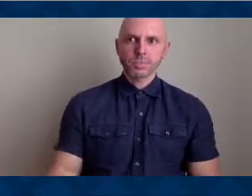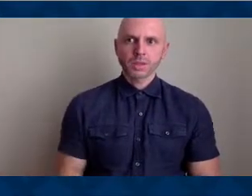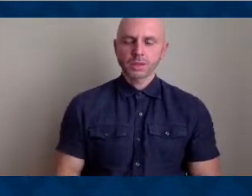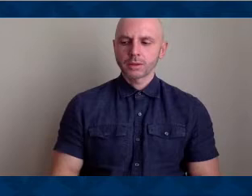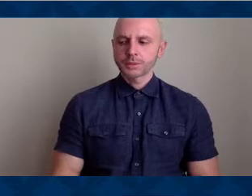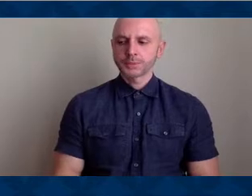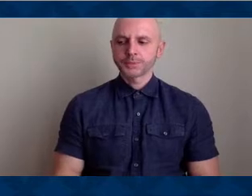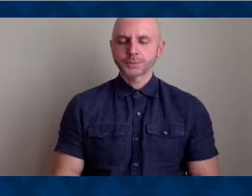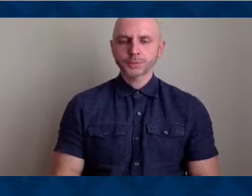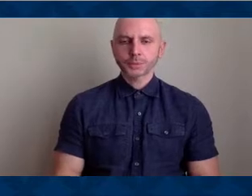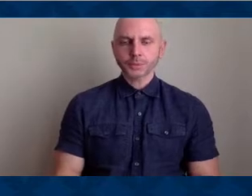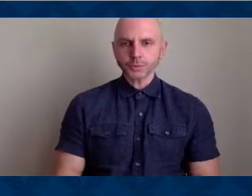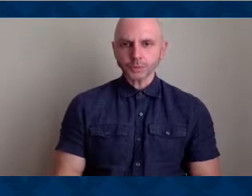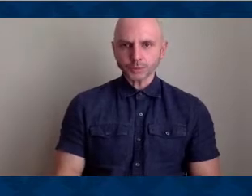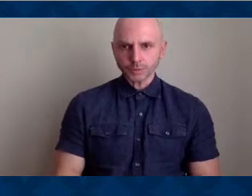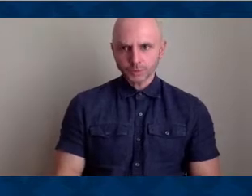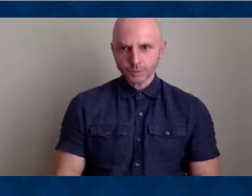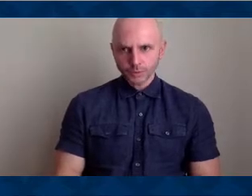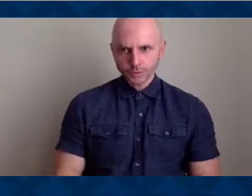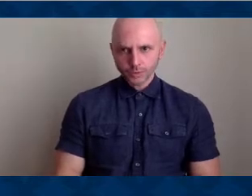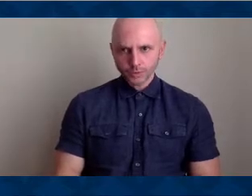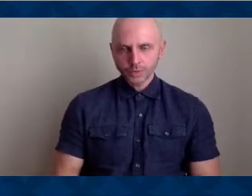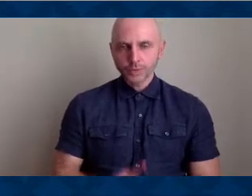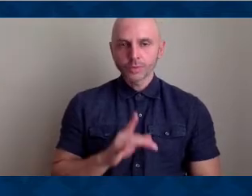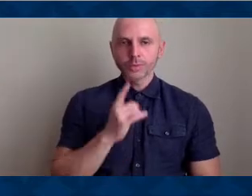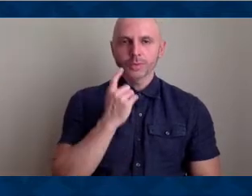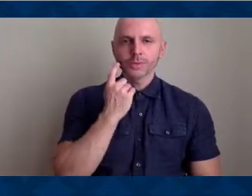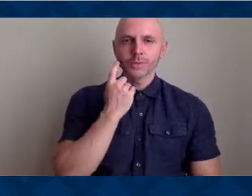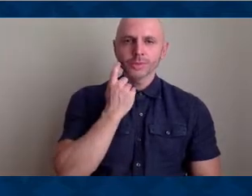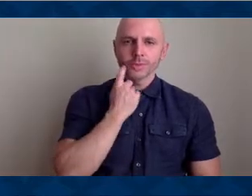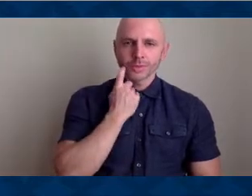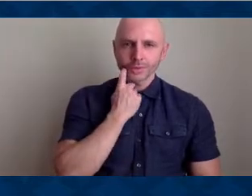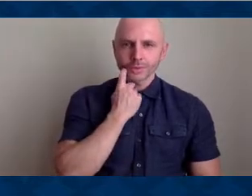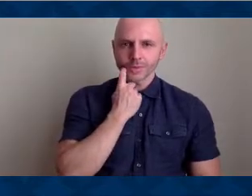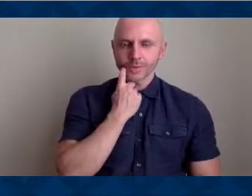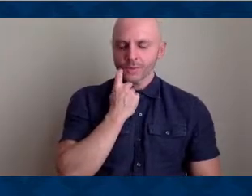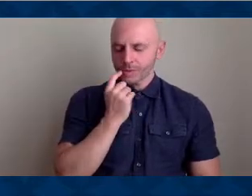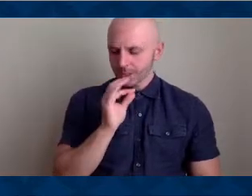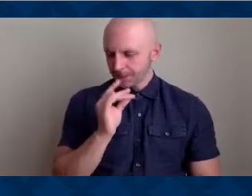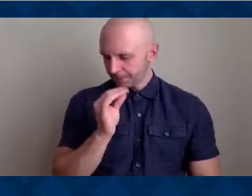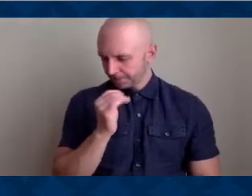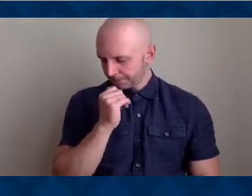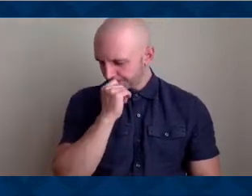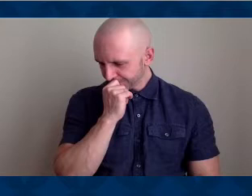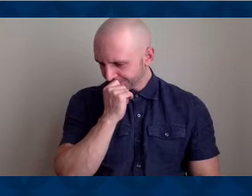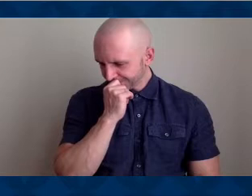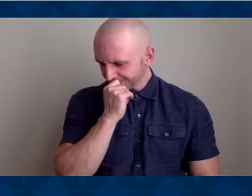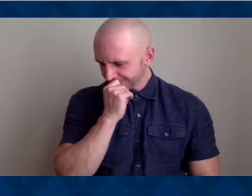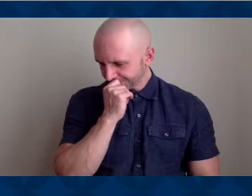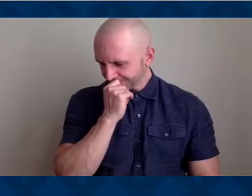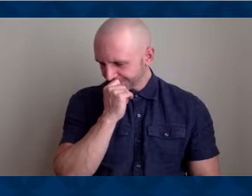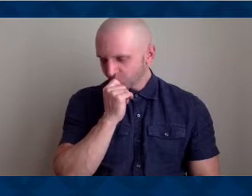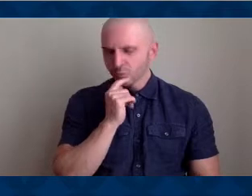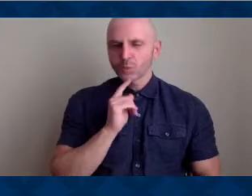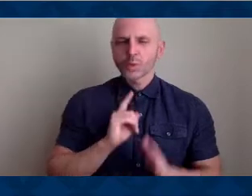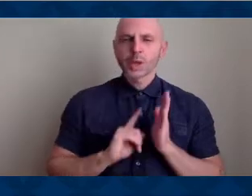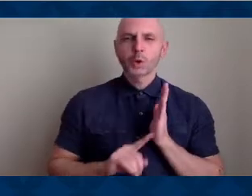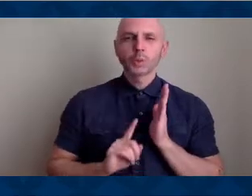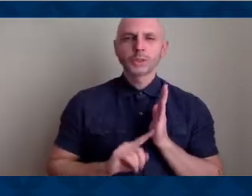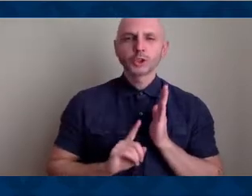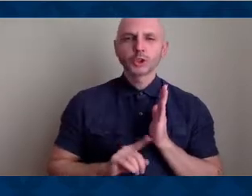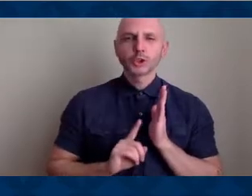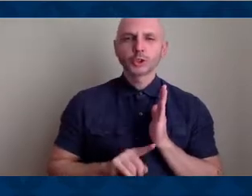I want to mention research and scholarship. I've just talked about briefly.